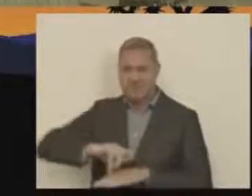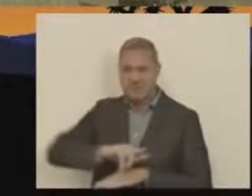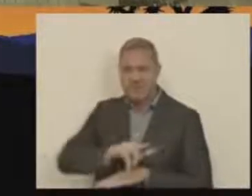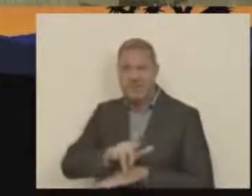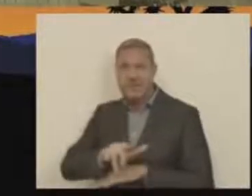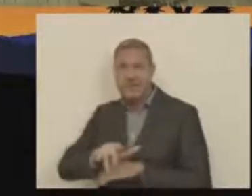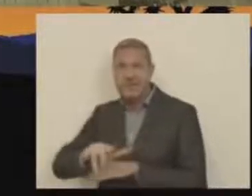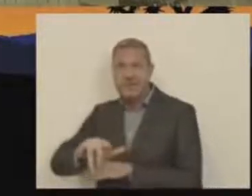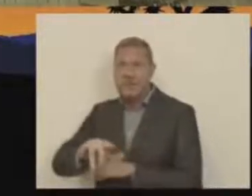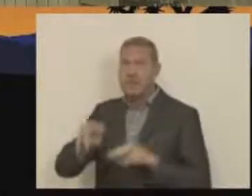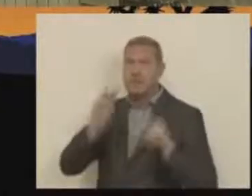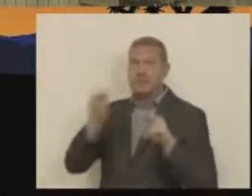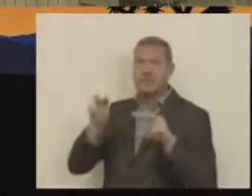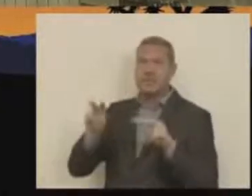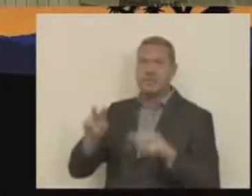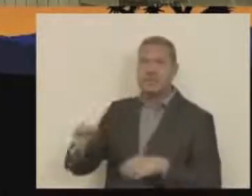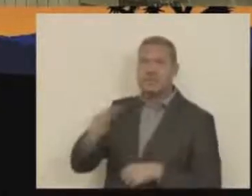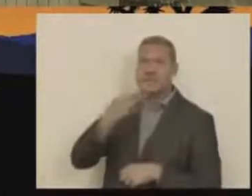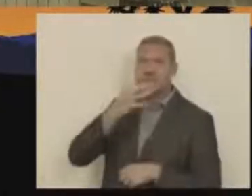up.